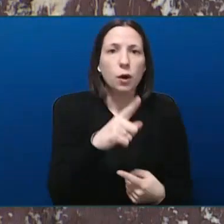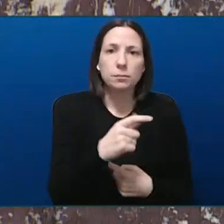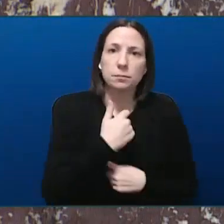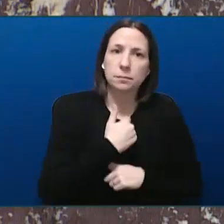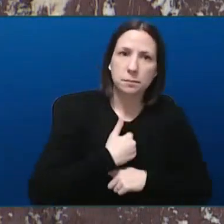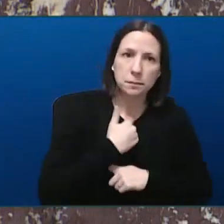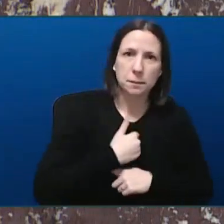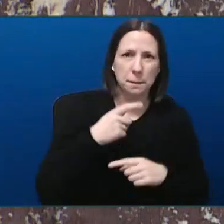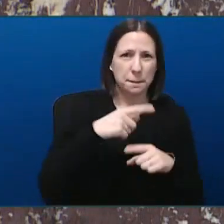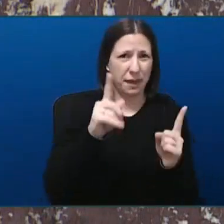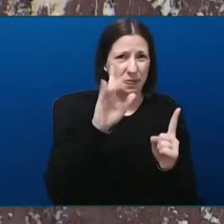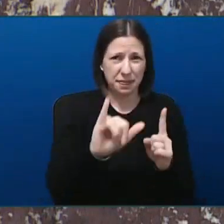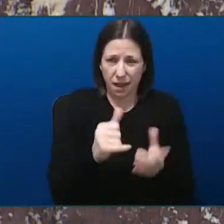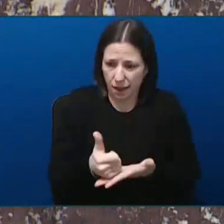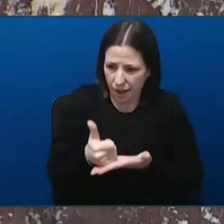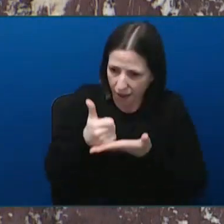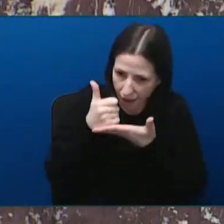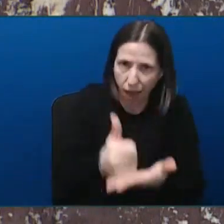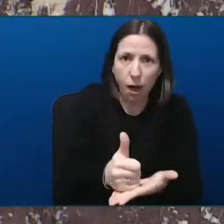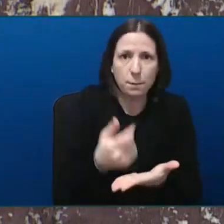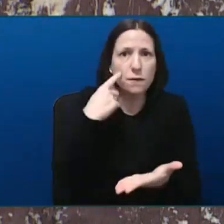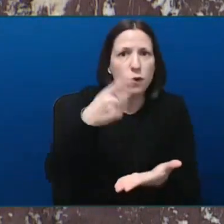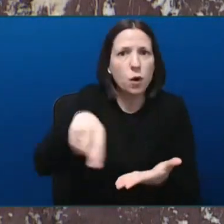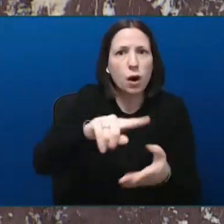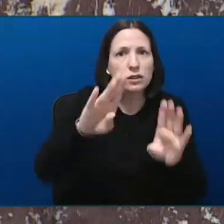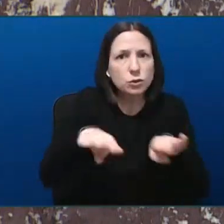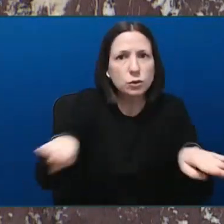help for their kids now.